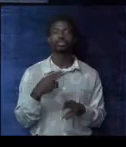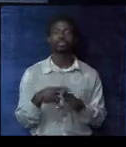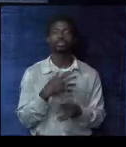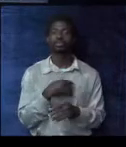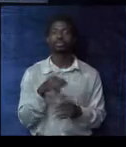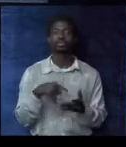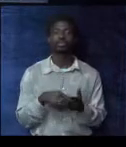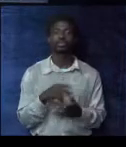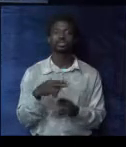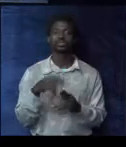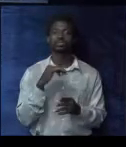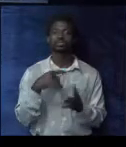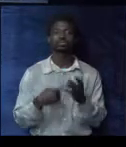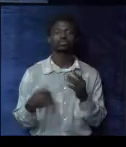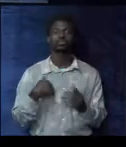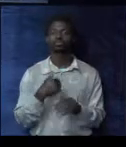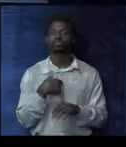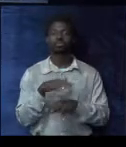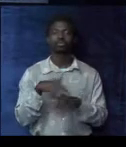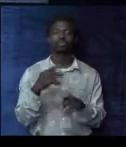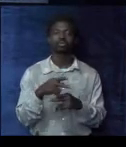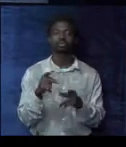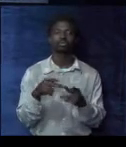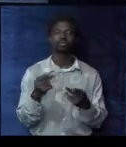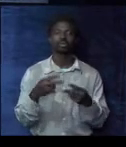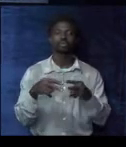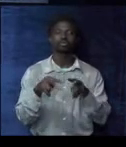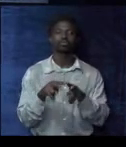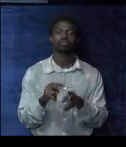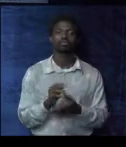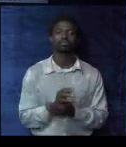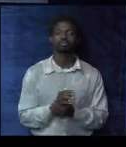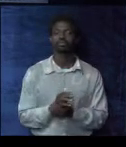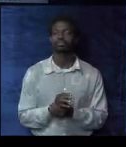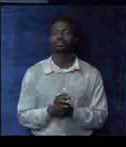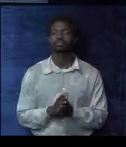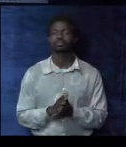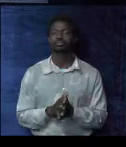name is what we call the place value. Okay.